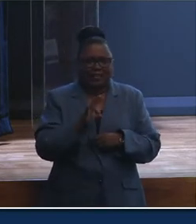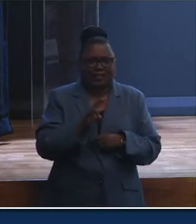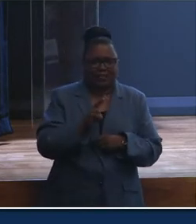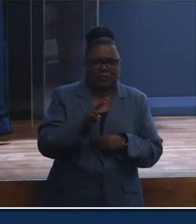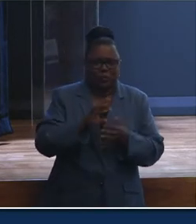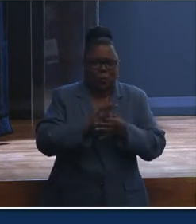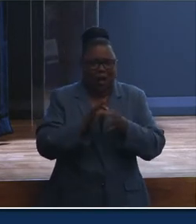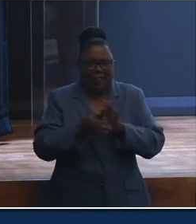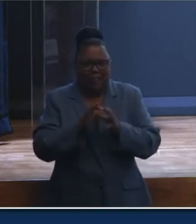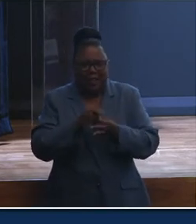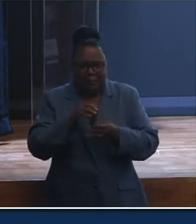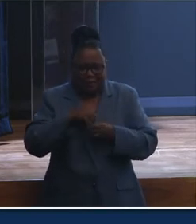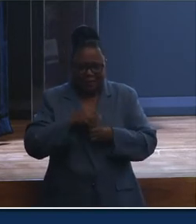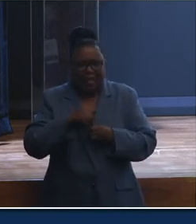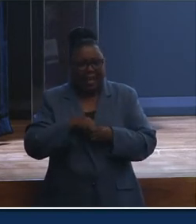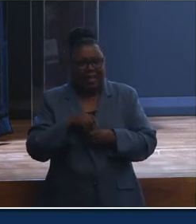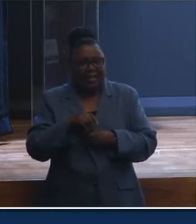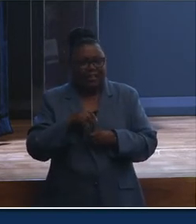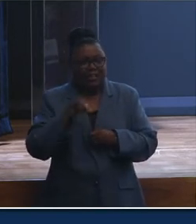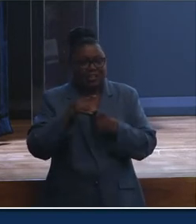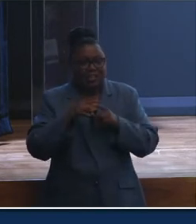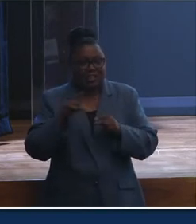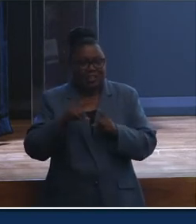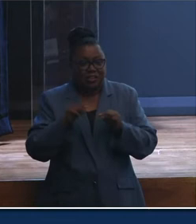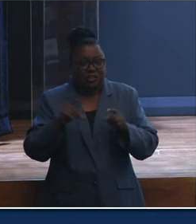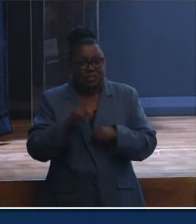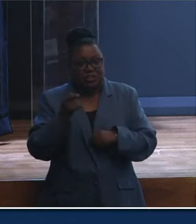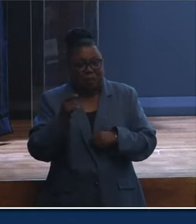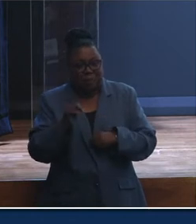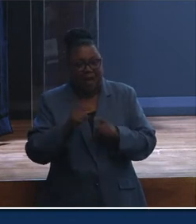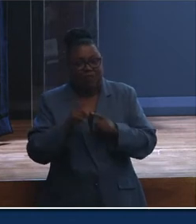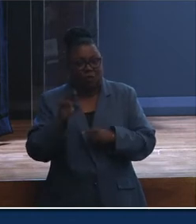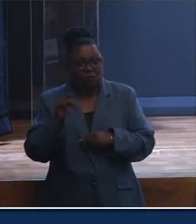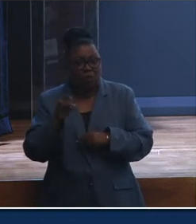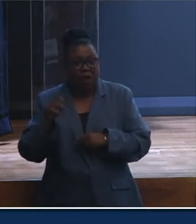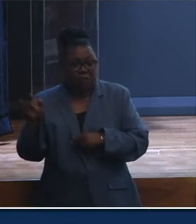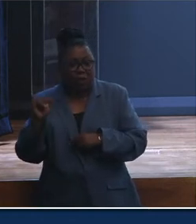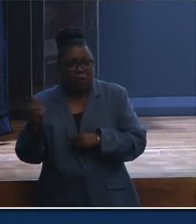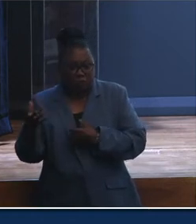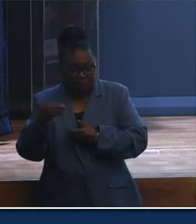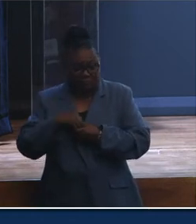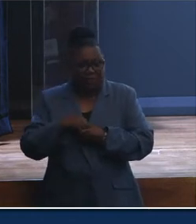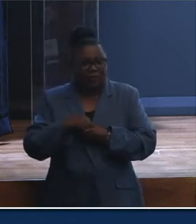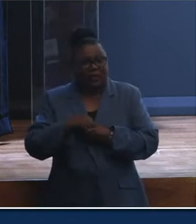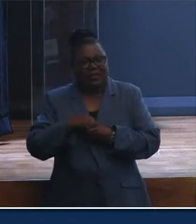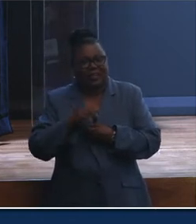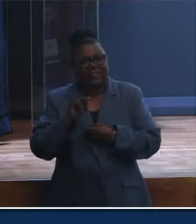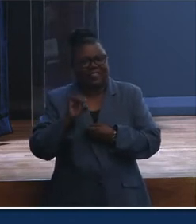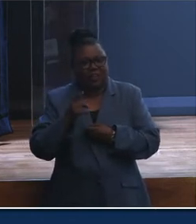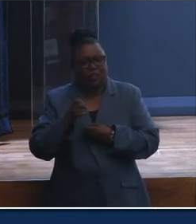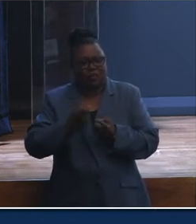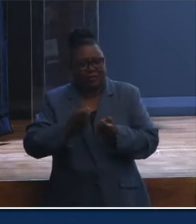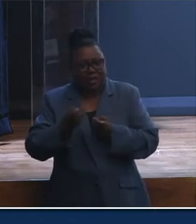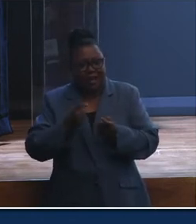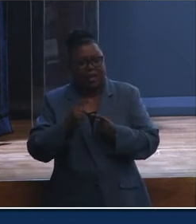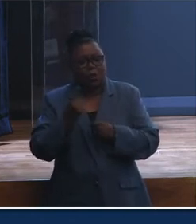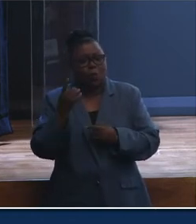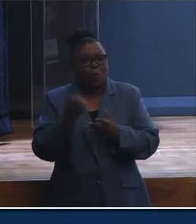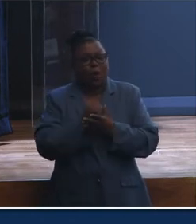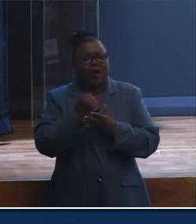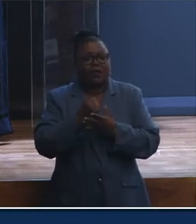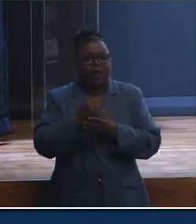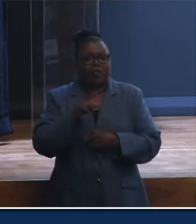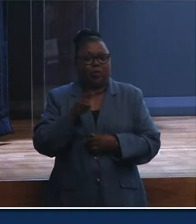1972 Olympics in Sapporo, Japan, and Janet Lynn from Rockford, also mm-hmm. was a figure, speaking of figure skating,